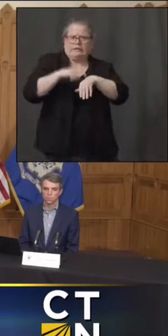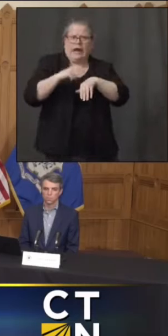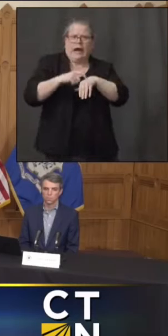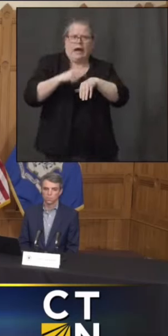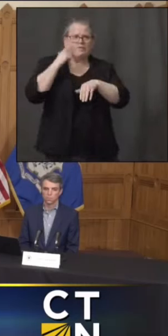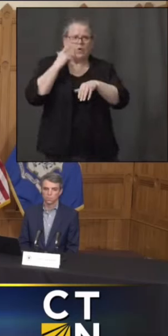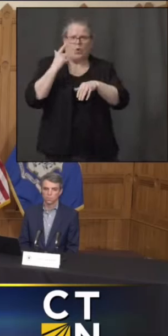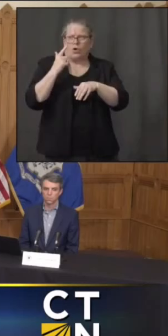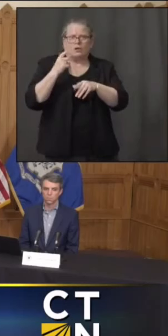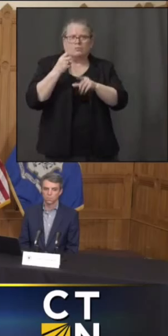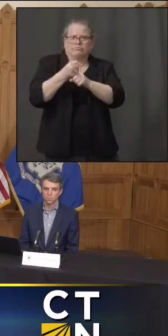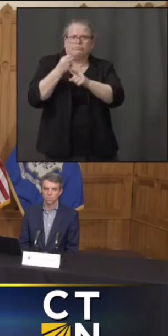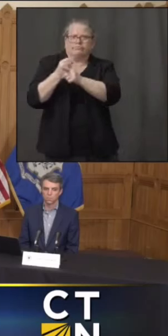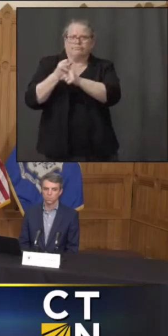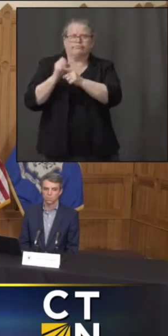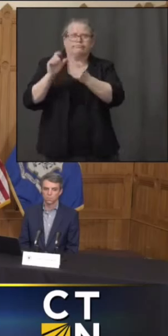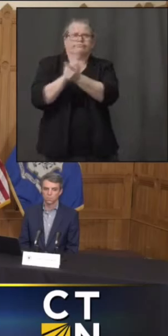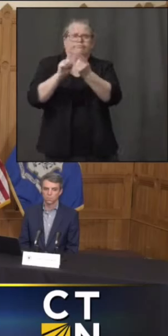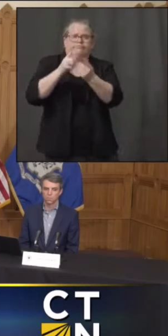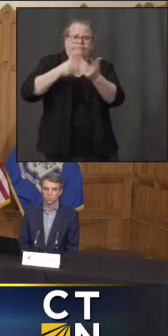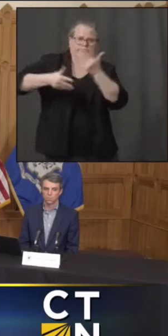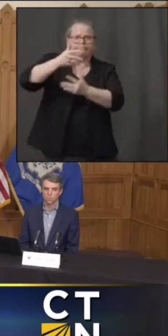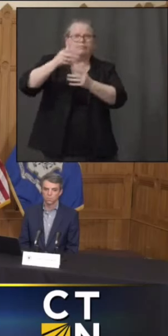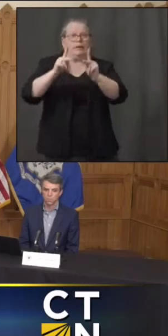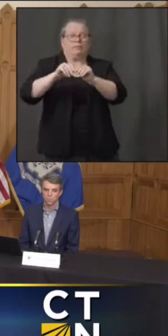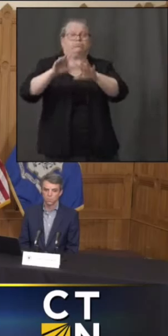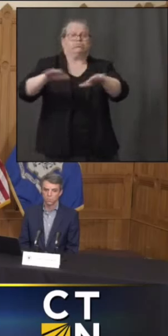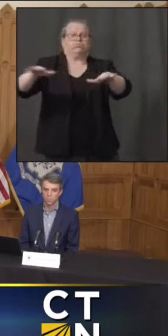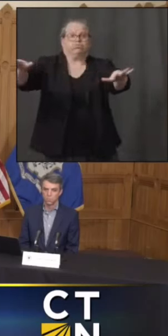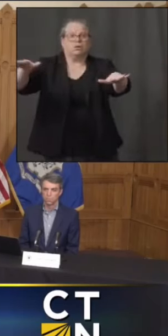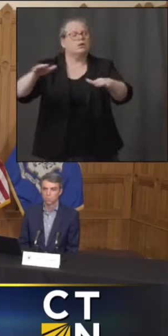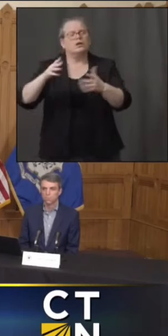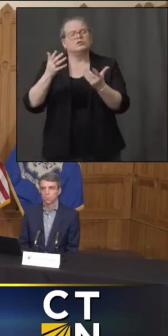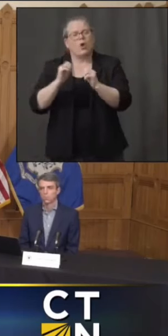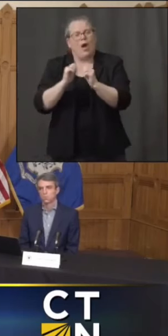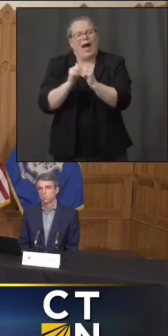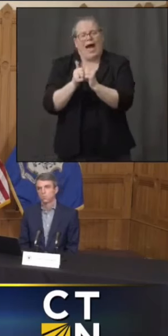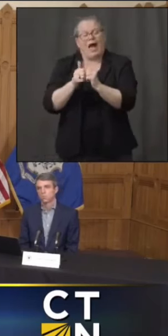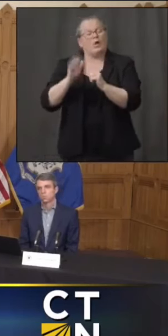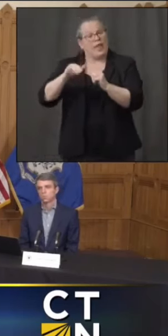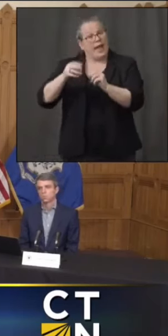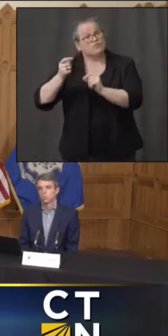how crucial will that be to doing a job of contact tracing?